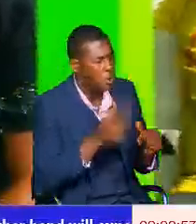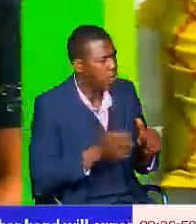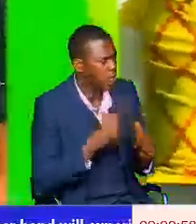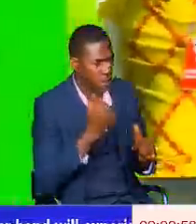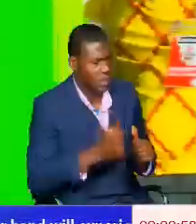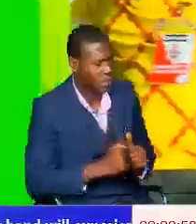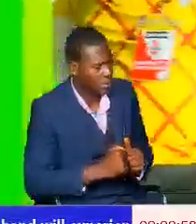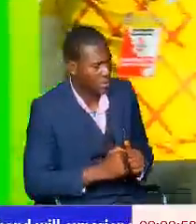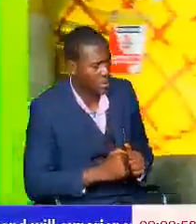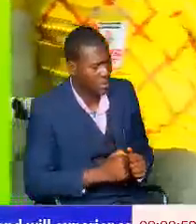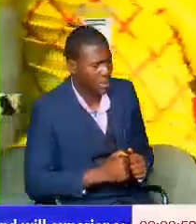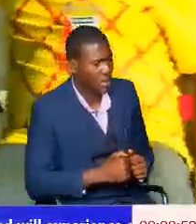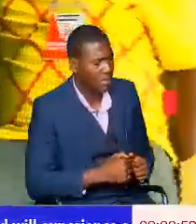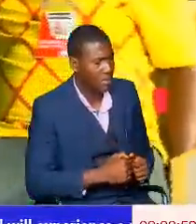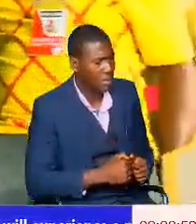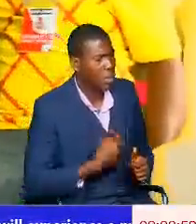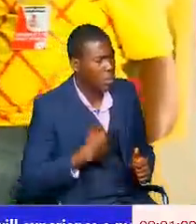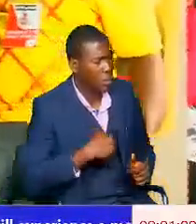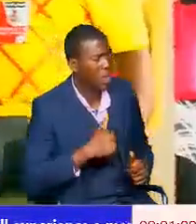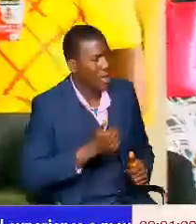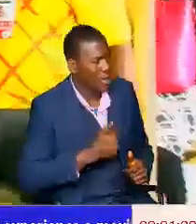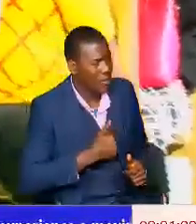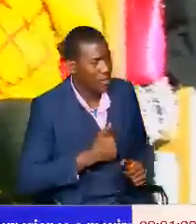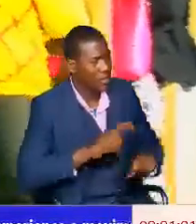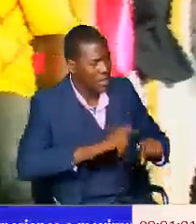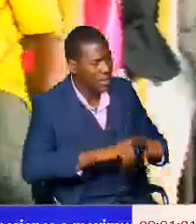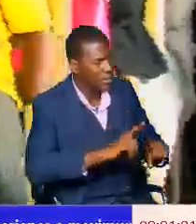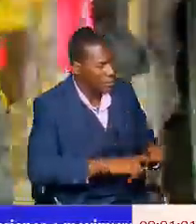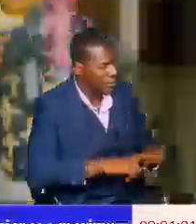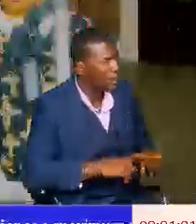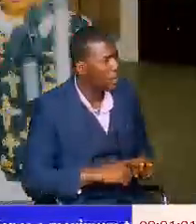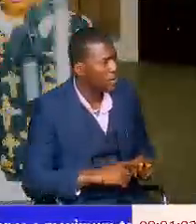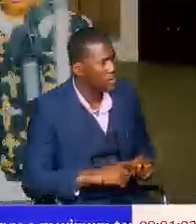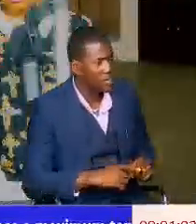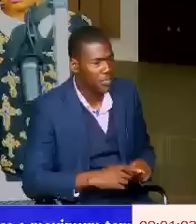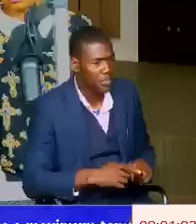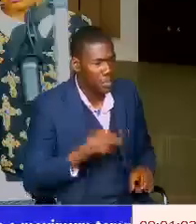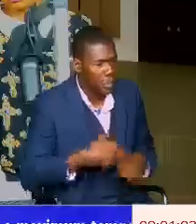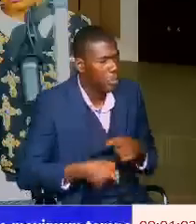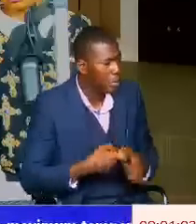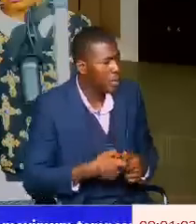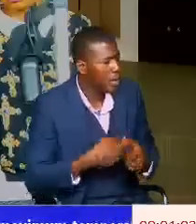It's not the first one. They had similar cases like this that fathers sleep with their children.